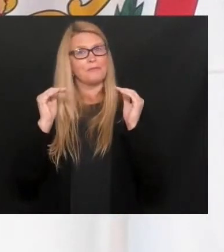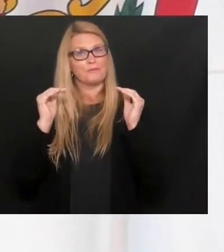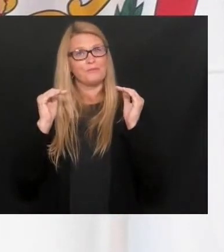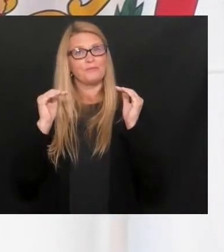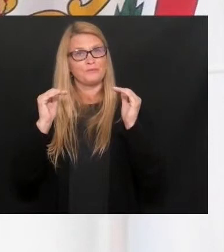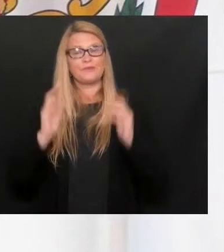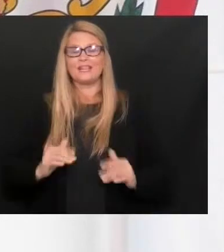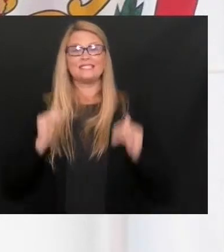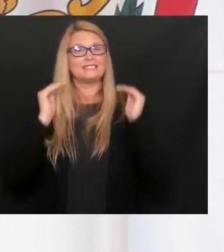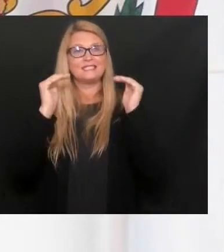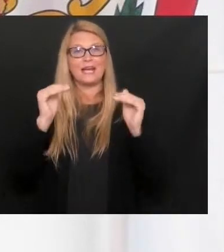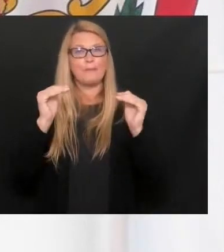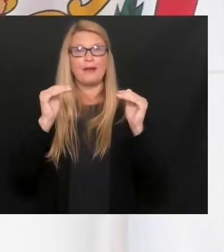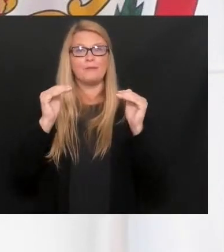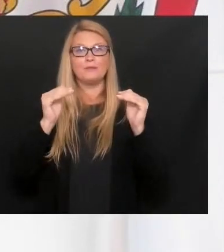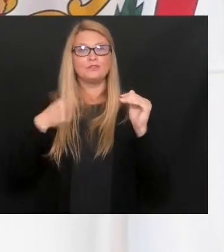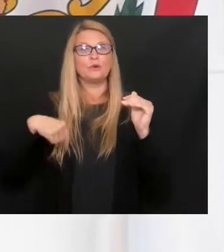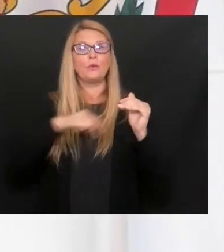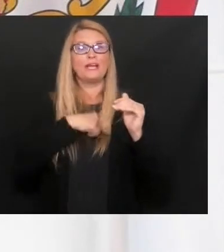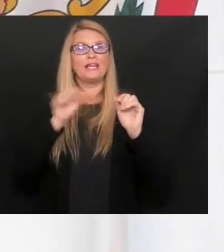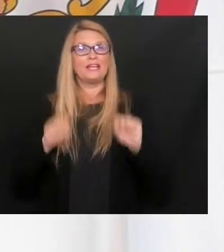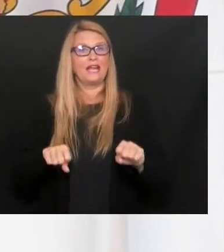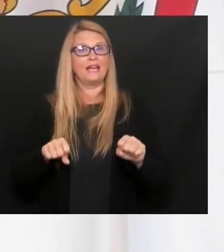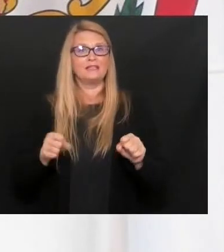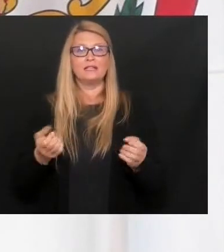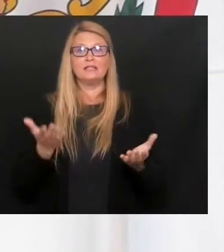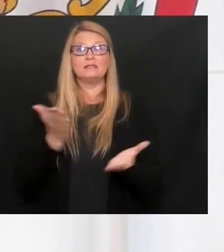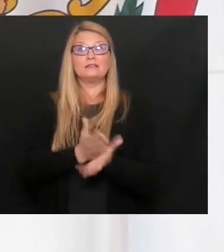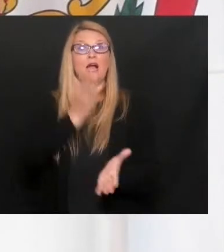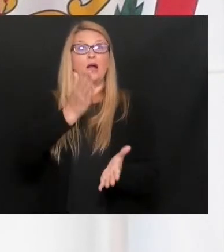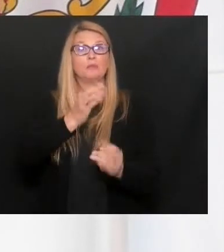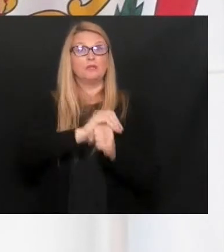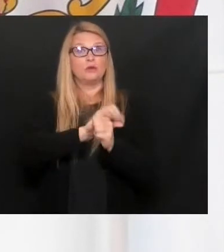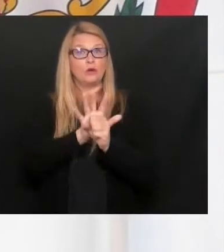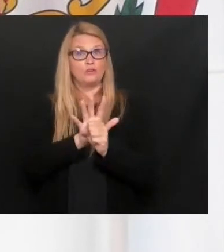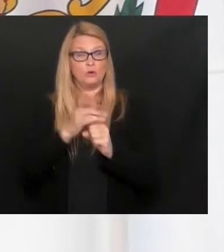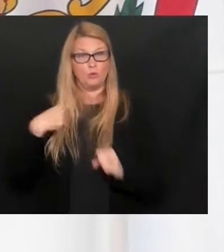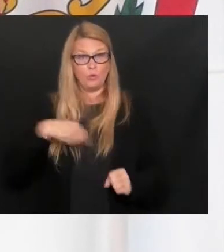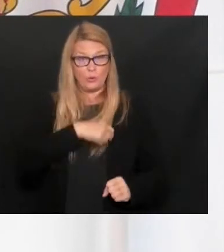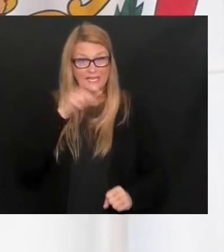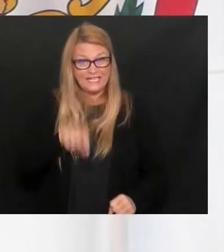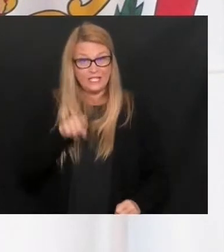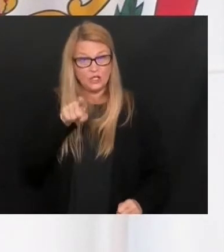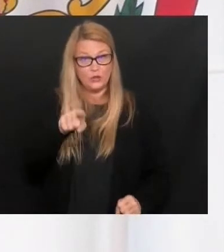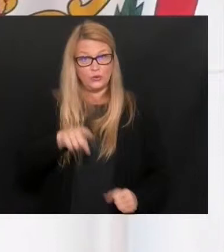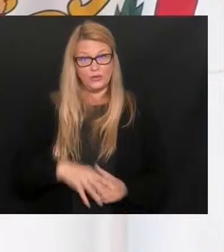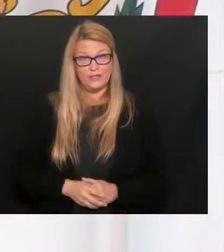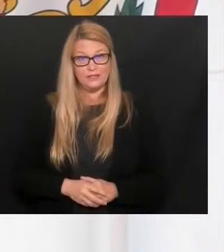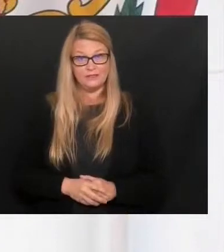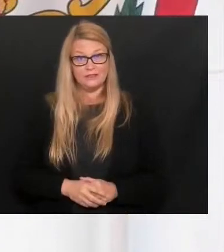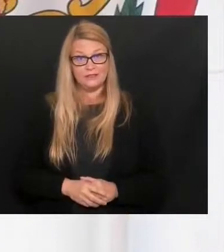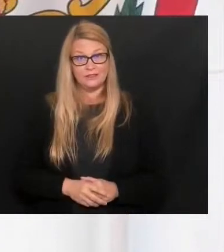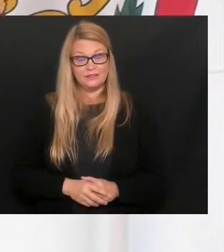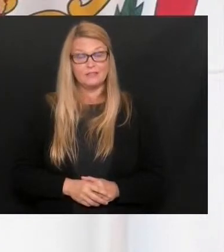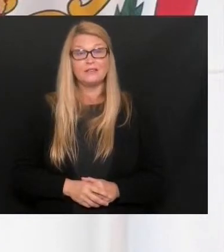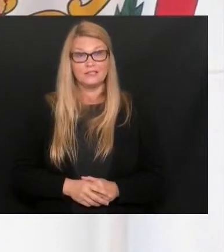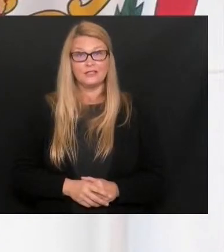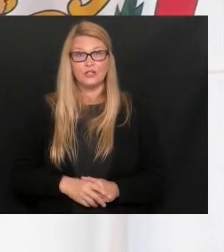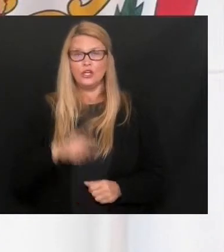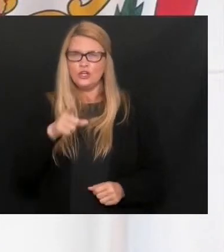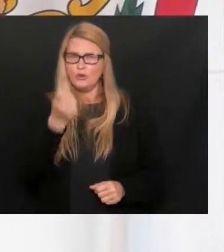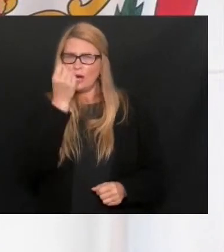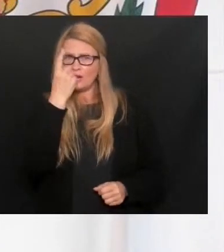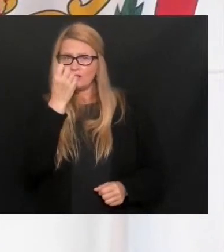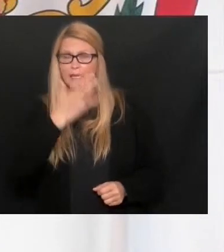Absolutely step up to where we can shut this thing down. We need you. We need you. You can tell in my voice